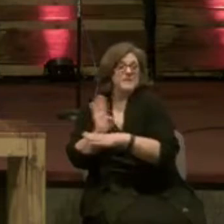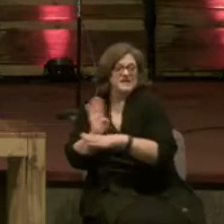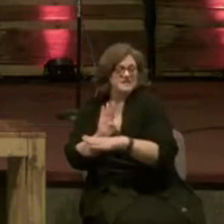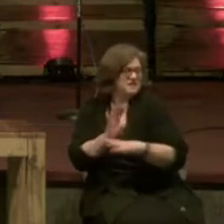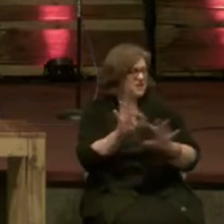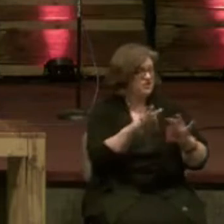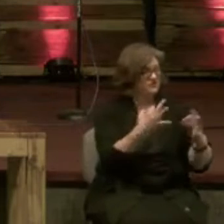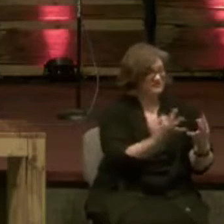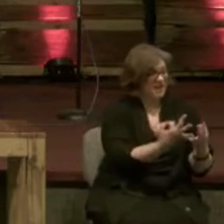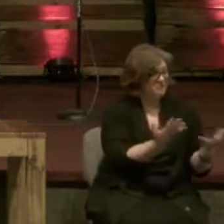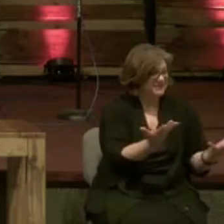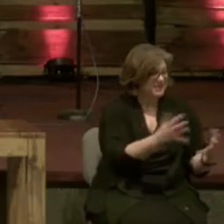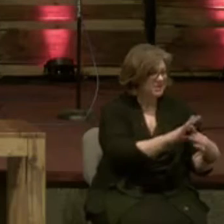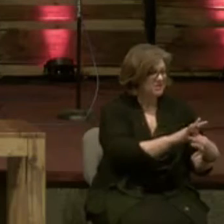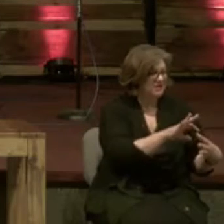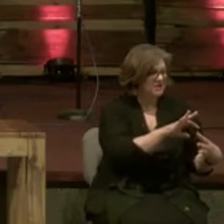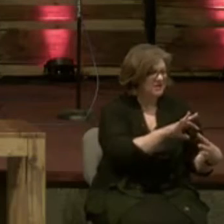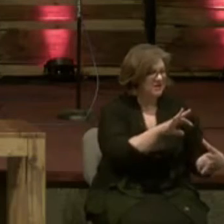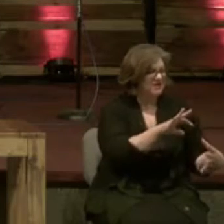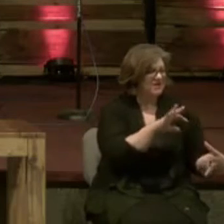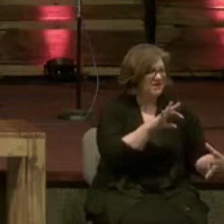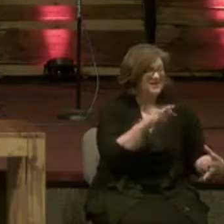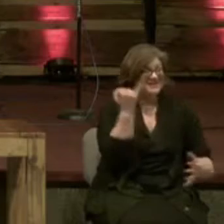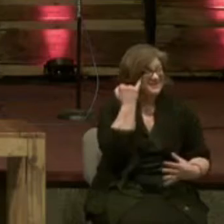health if we're not careful.